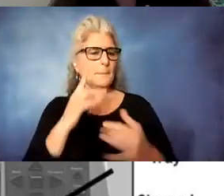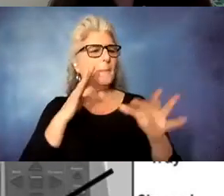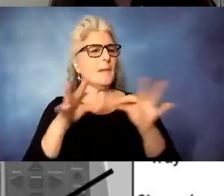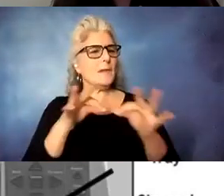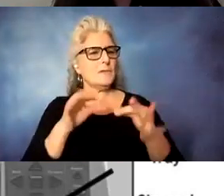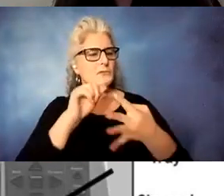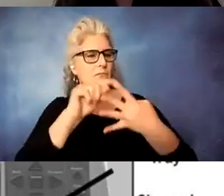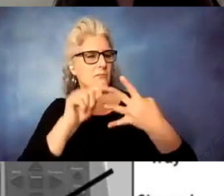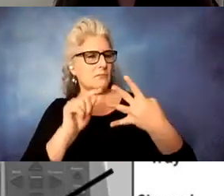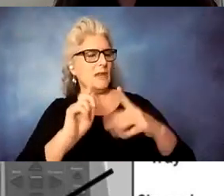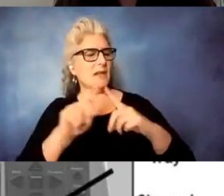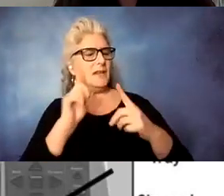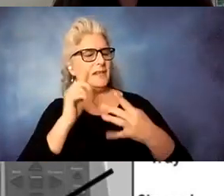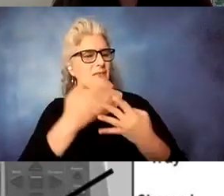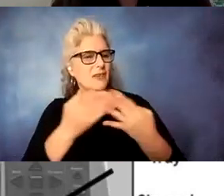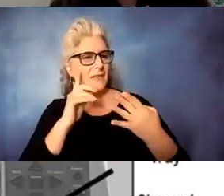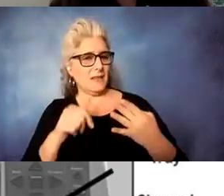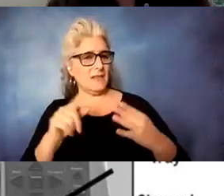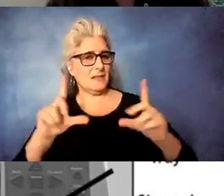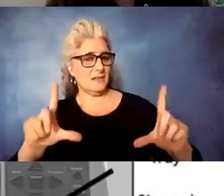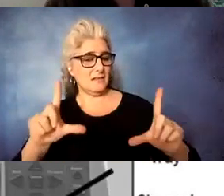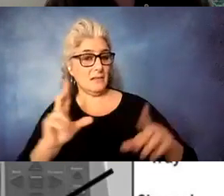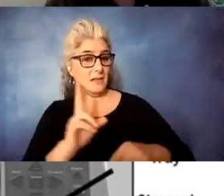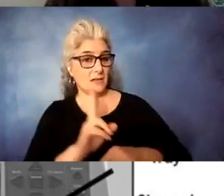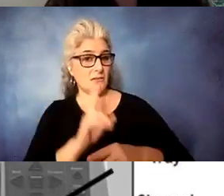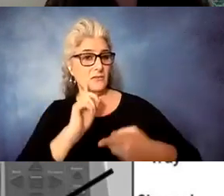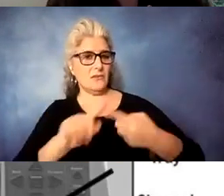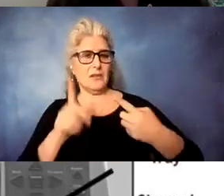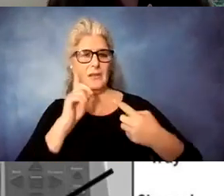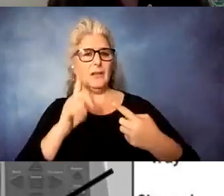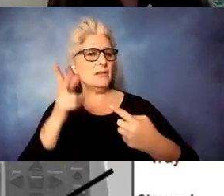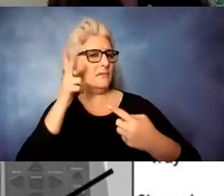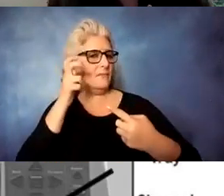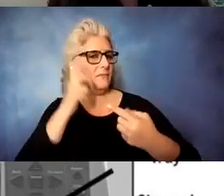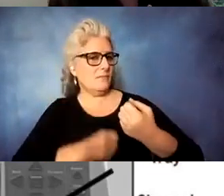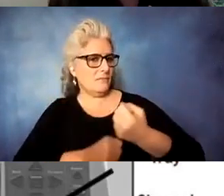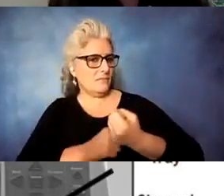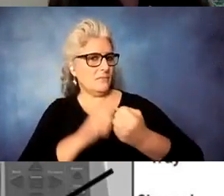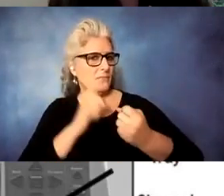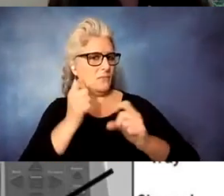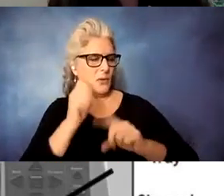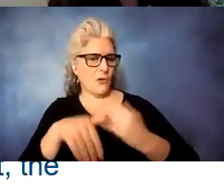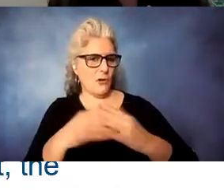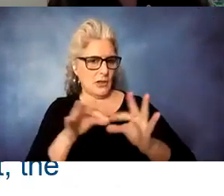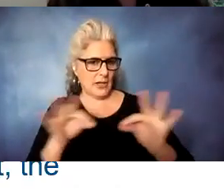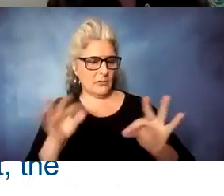high contrast, zoom for text enlargement, sip and puff, and the rocker paddle.